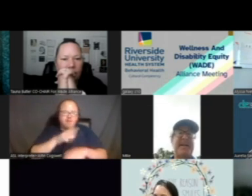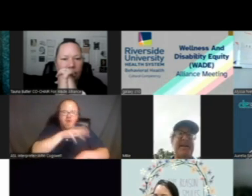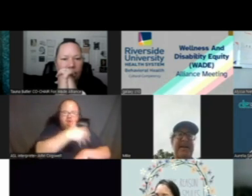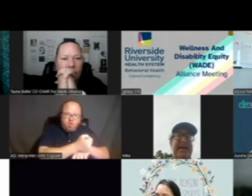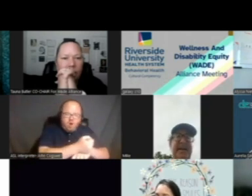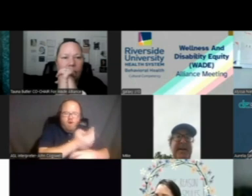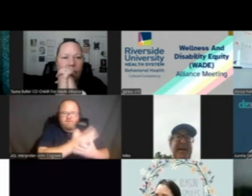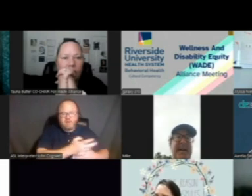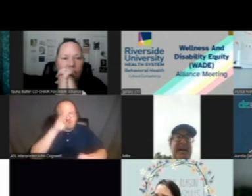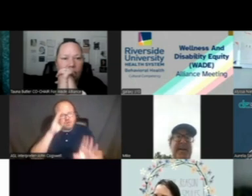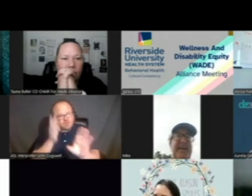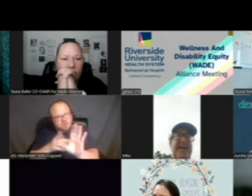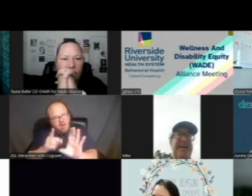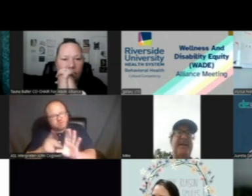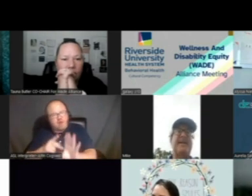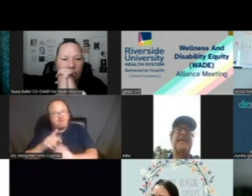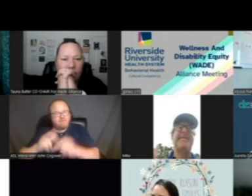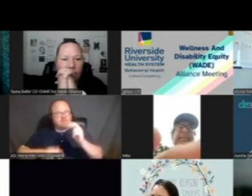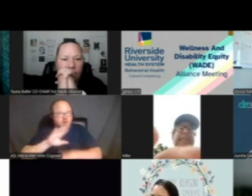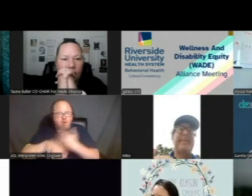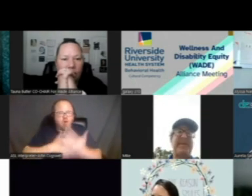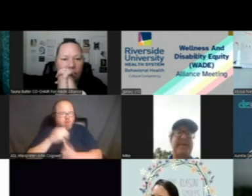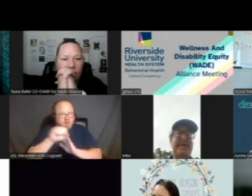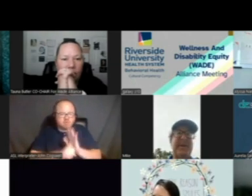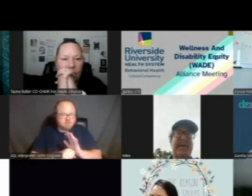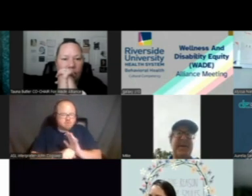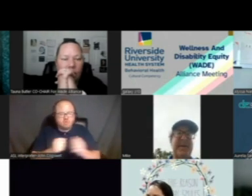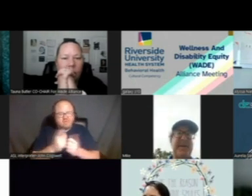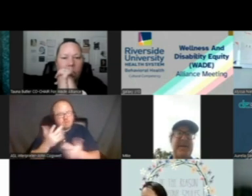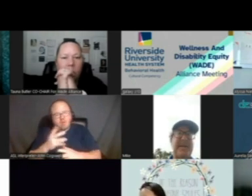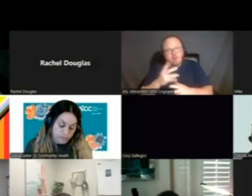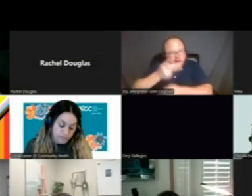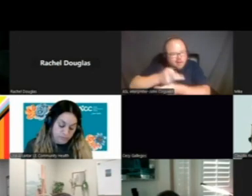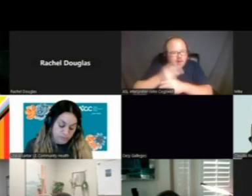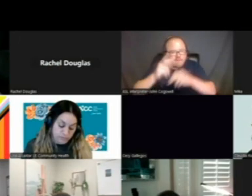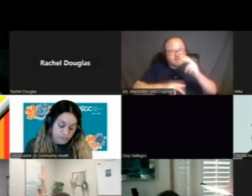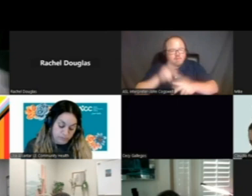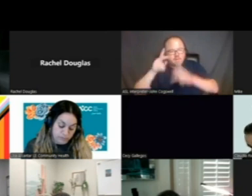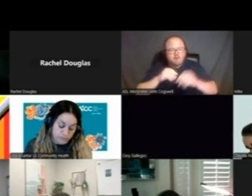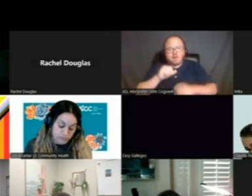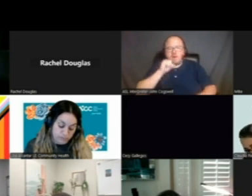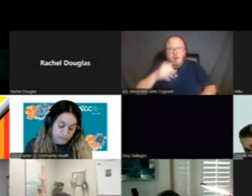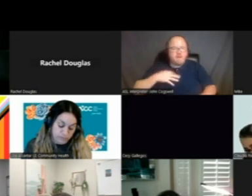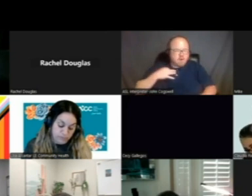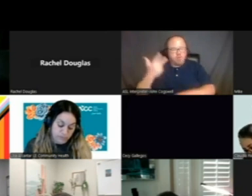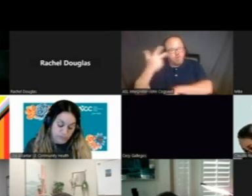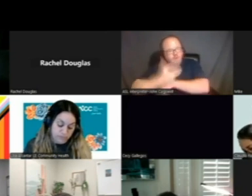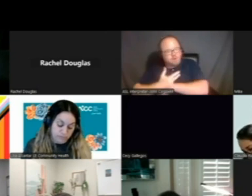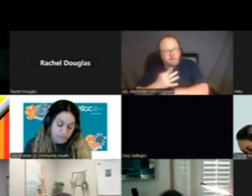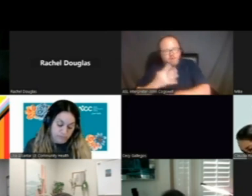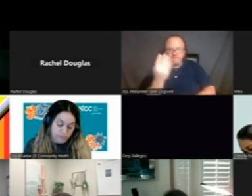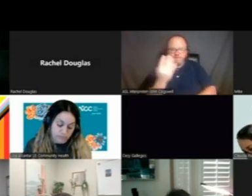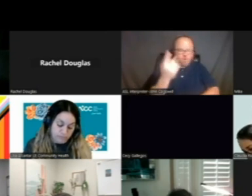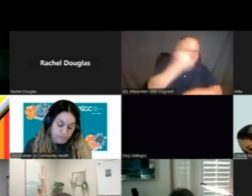psychiatric facilities throughout the state. These include care facilities where people are on involuntary three-day or 14-day